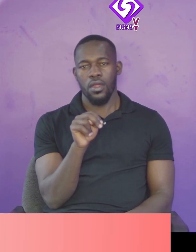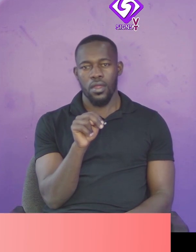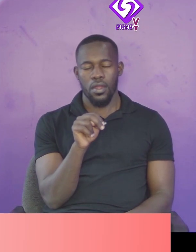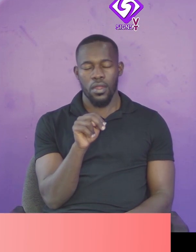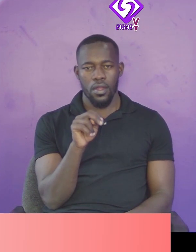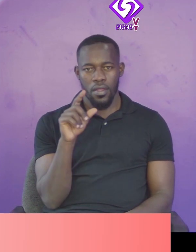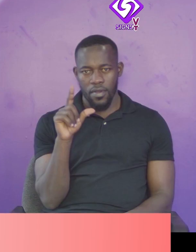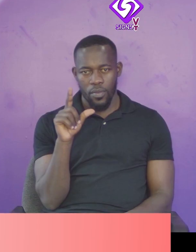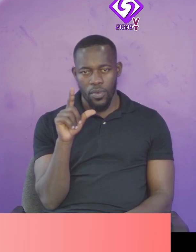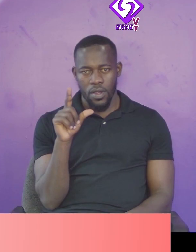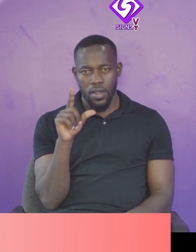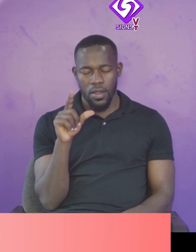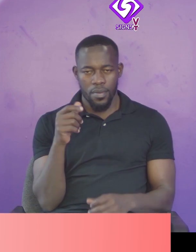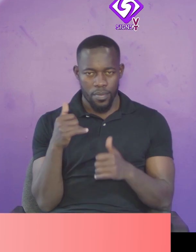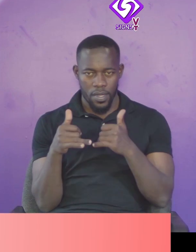Liverpool without Salah